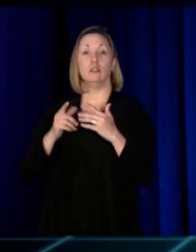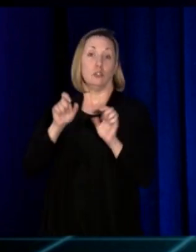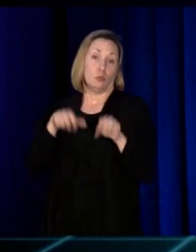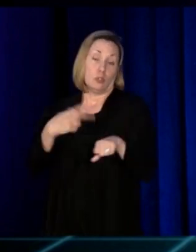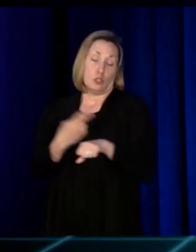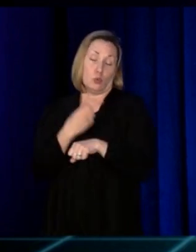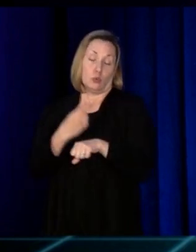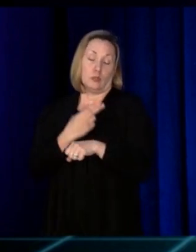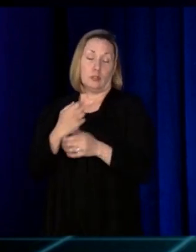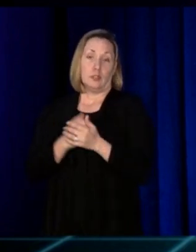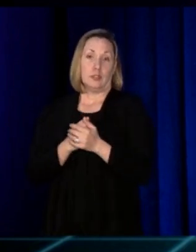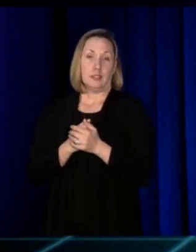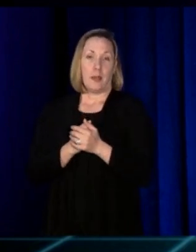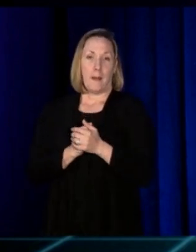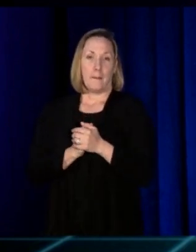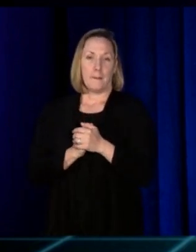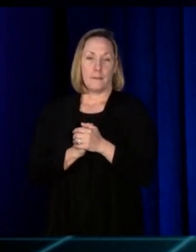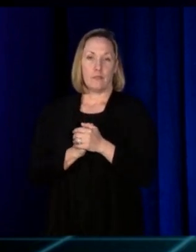use,